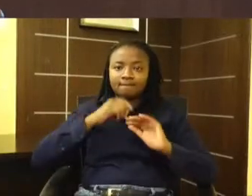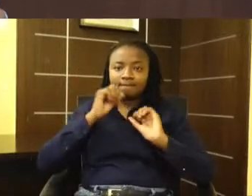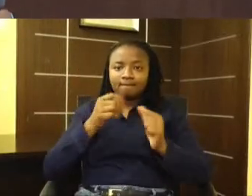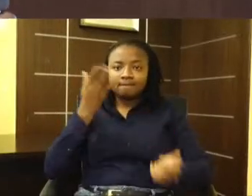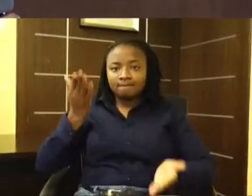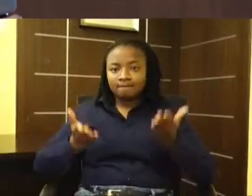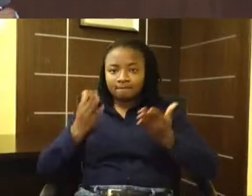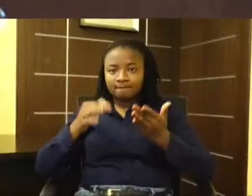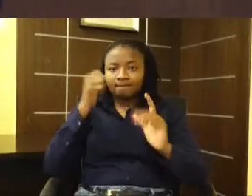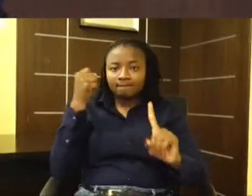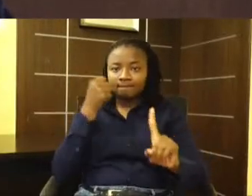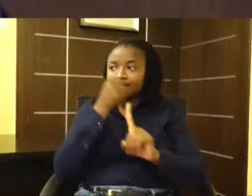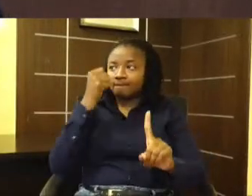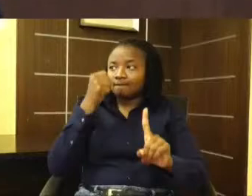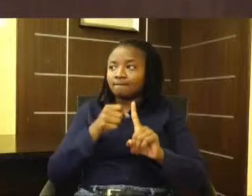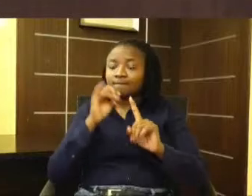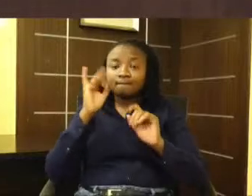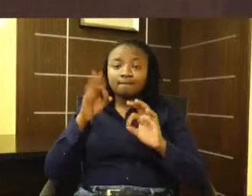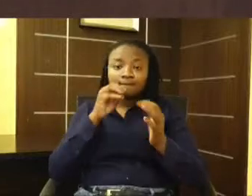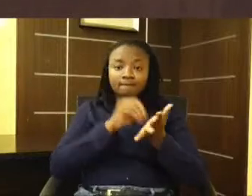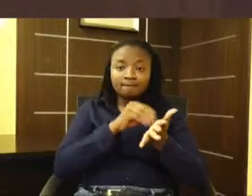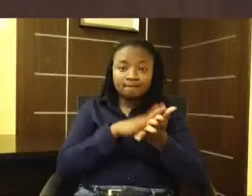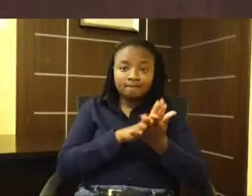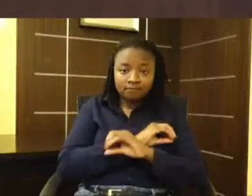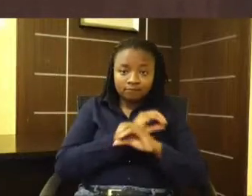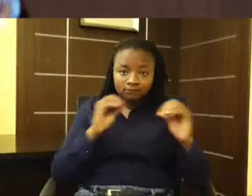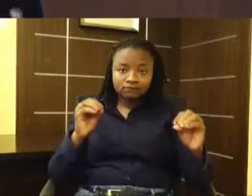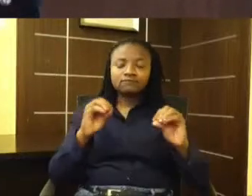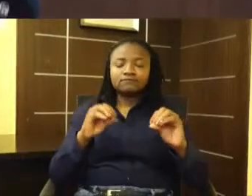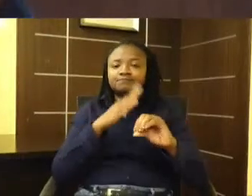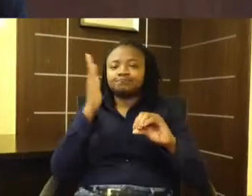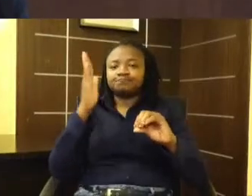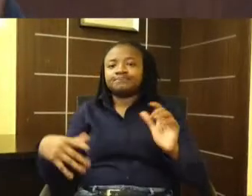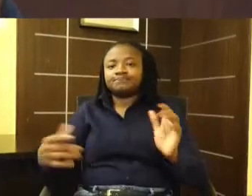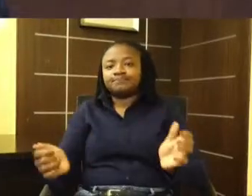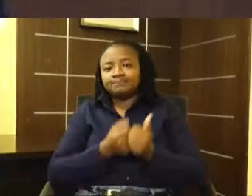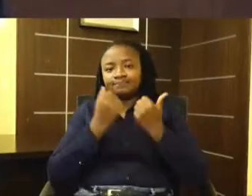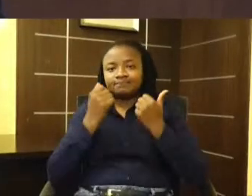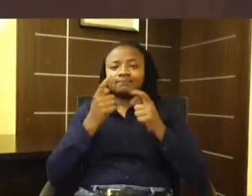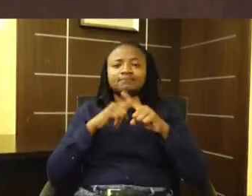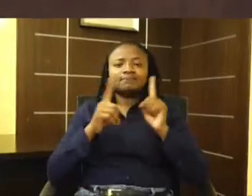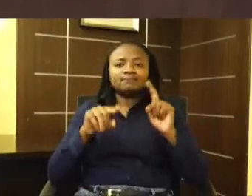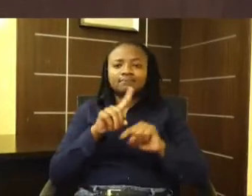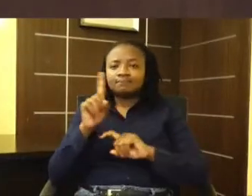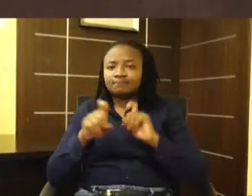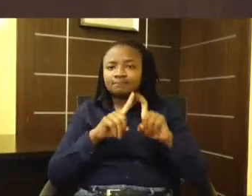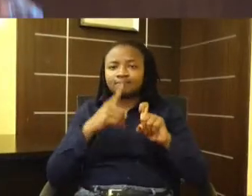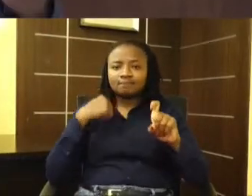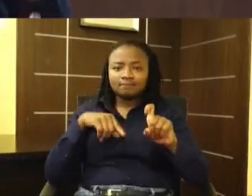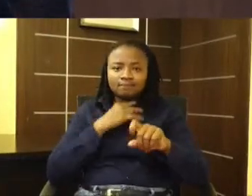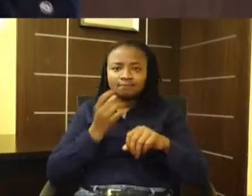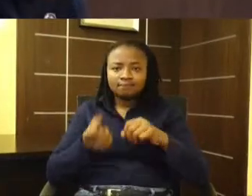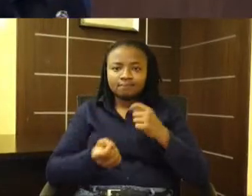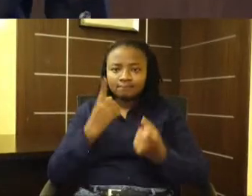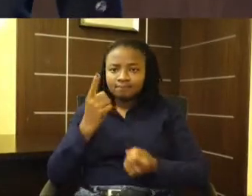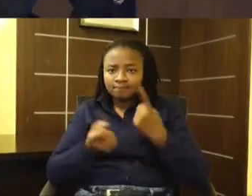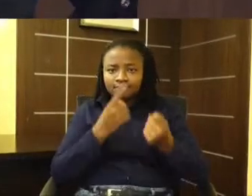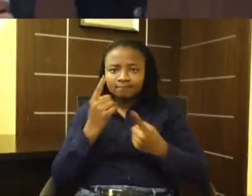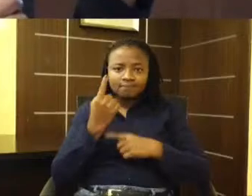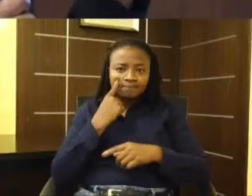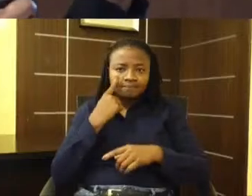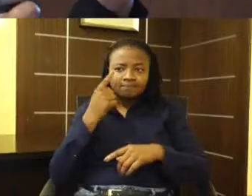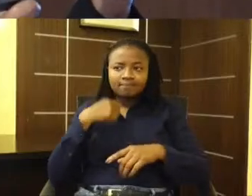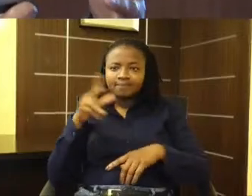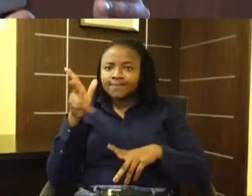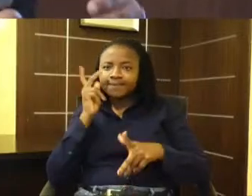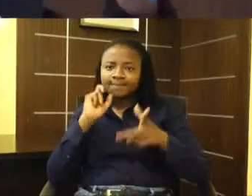not documented, it never happened. Yes, so the questions that were coming up in this platform, I listened and it was